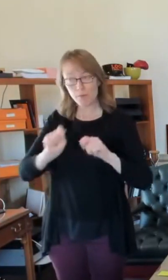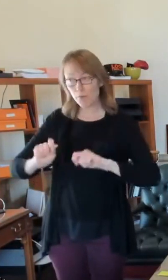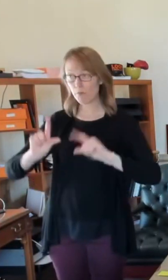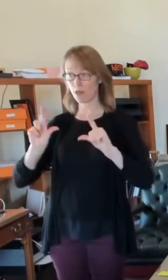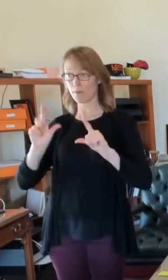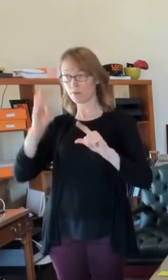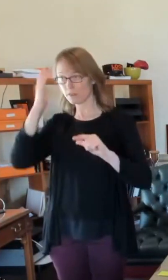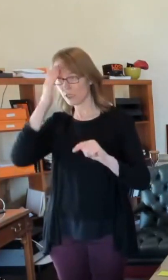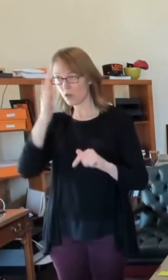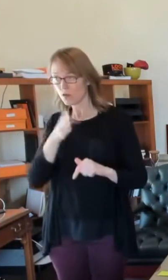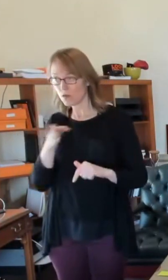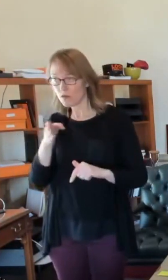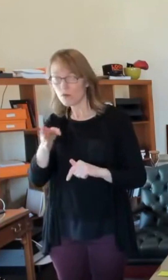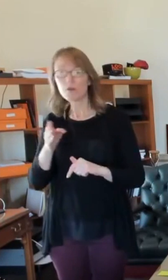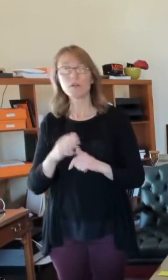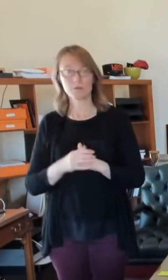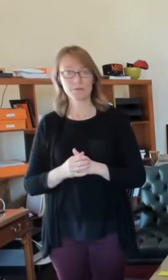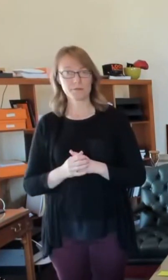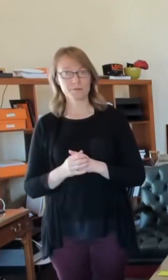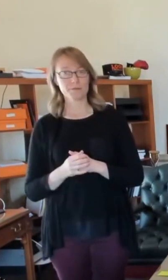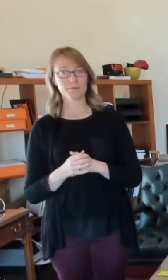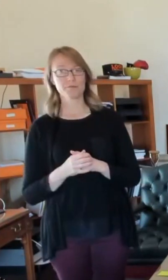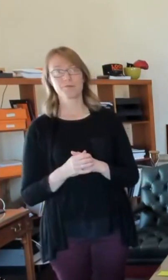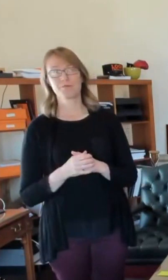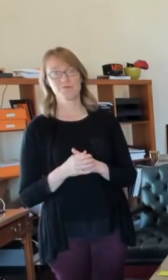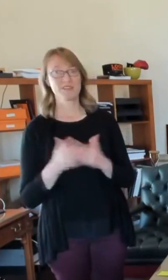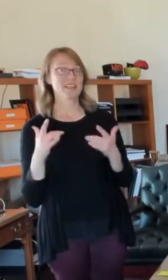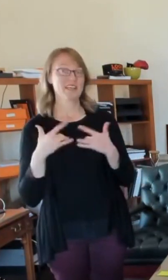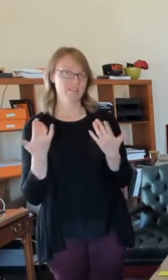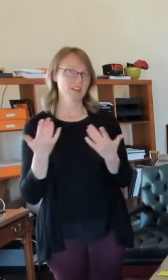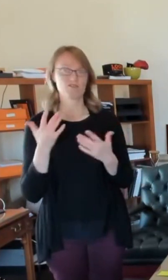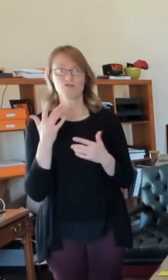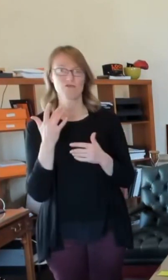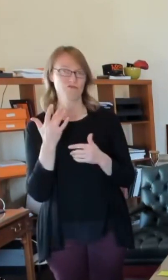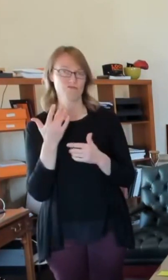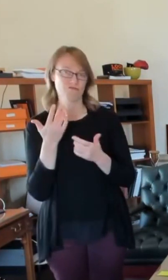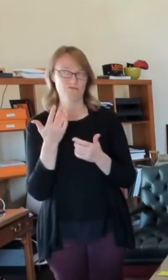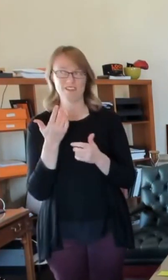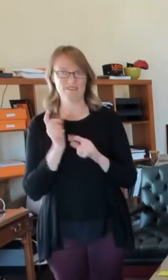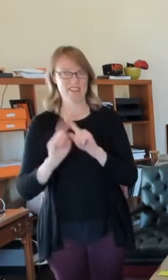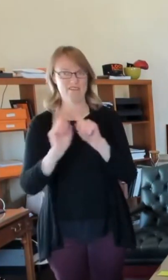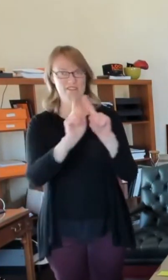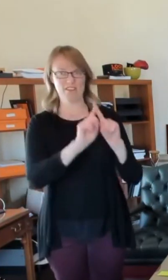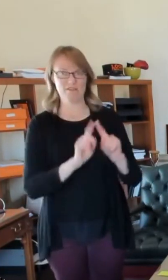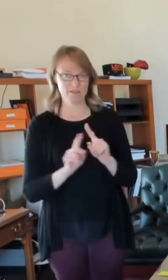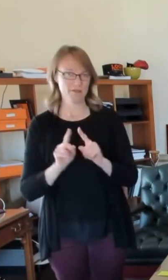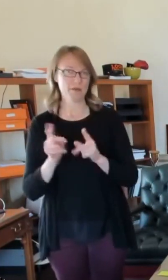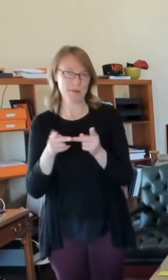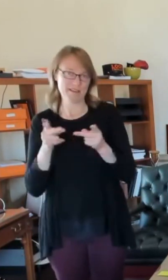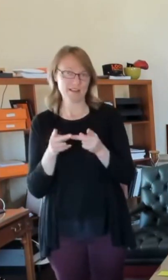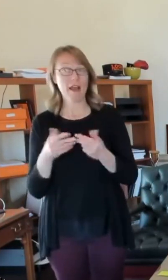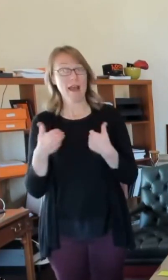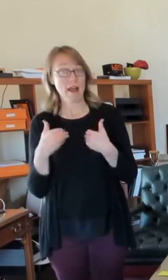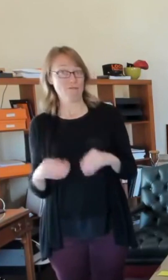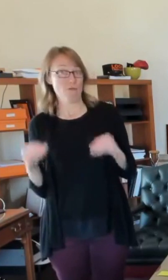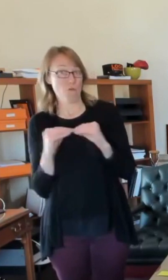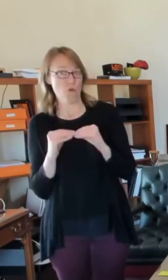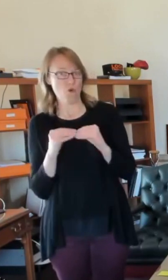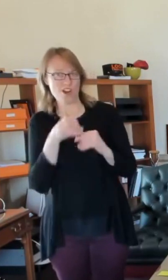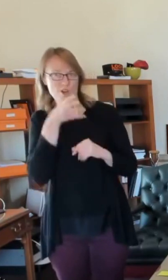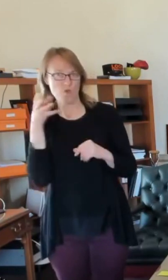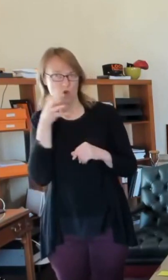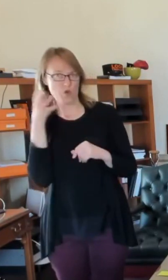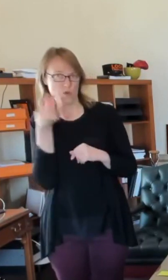can know that, because they're all over the place. They are more in rural areas than they